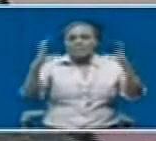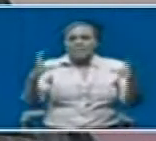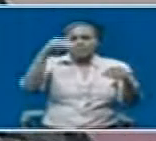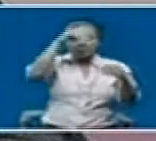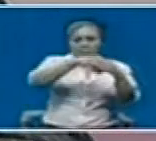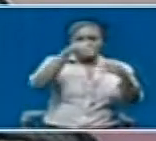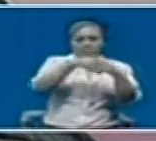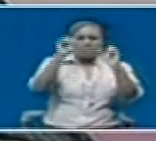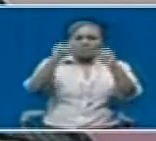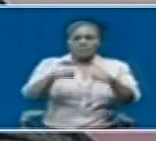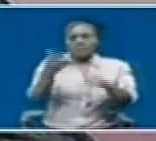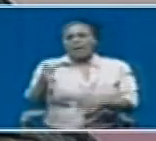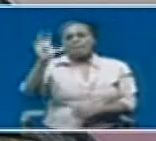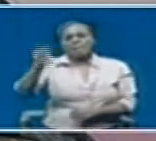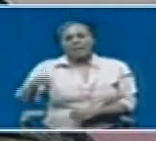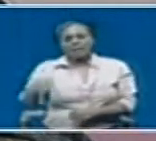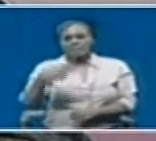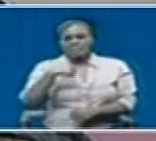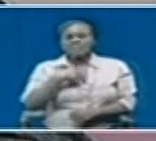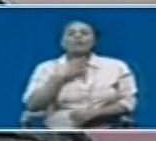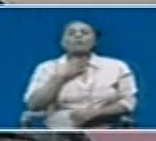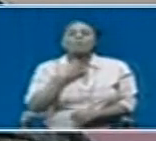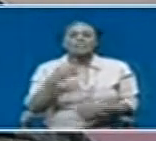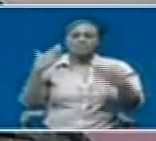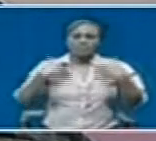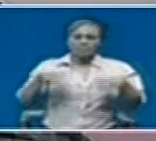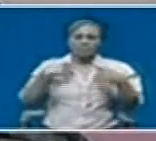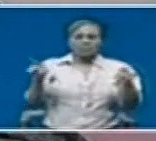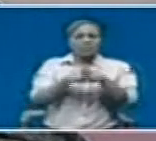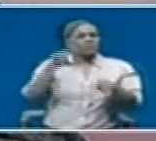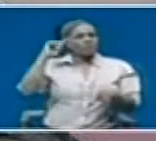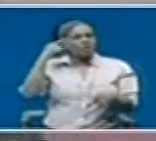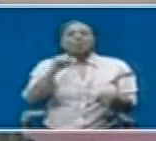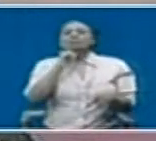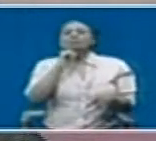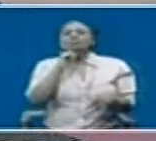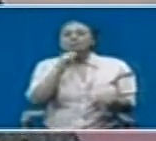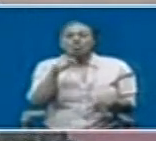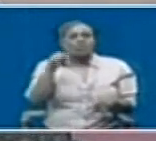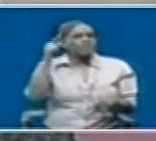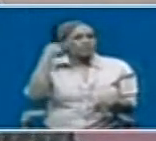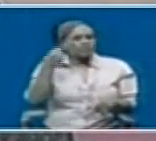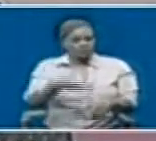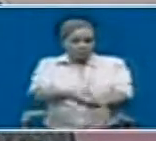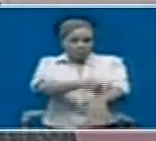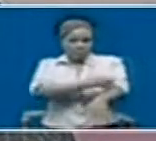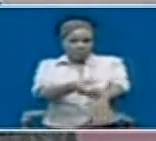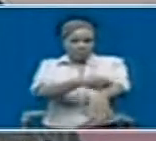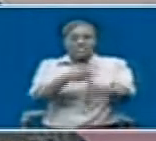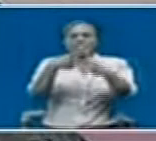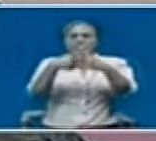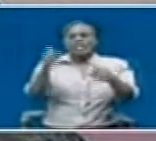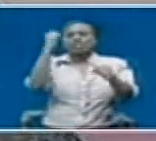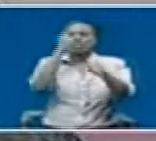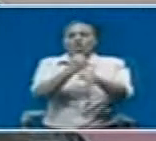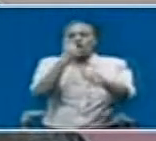entrepreneurial capability in the market. So I'd like people to also think that it's not bad they fold their shirts and sleeves and start doing